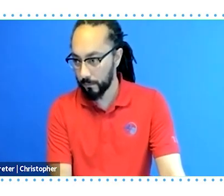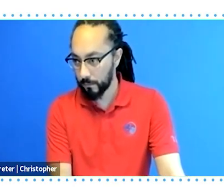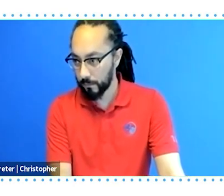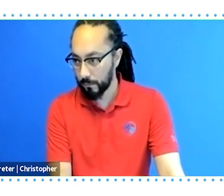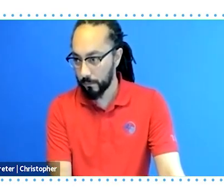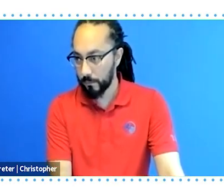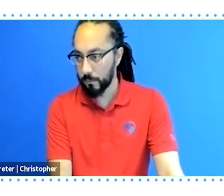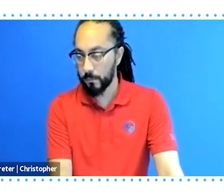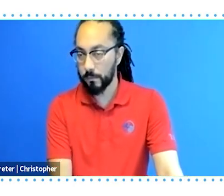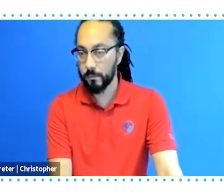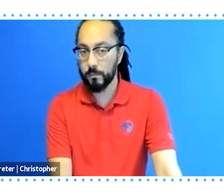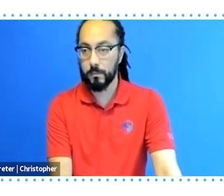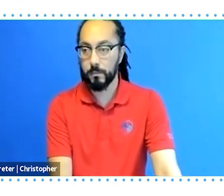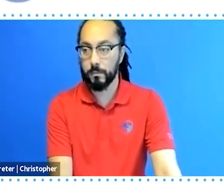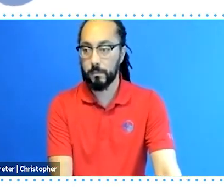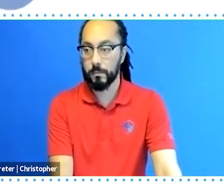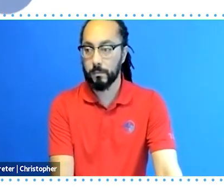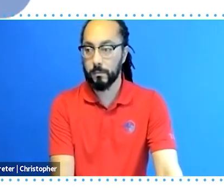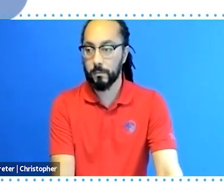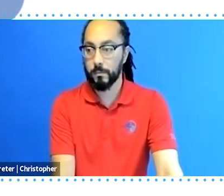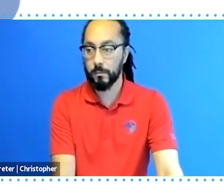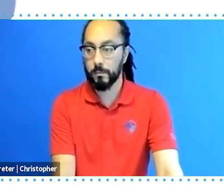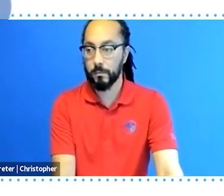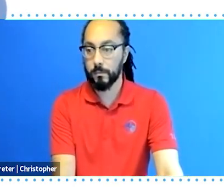we'll move on.